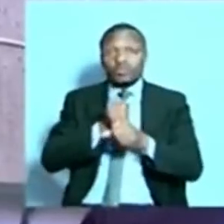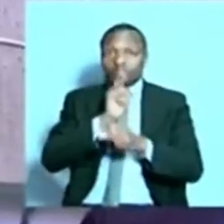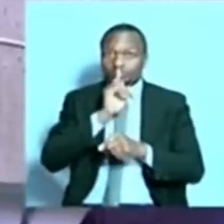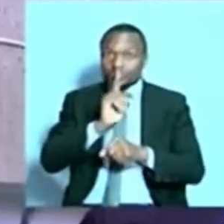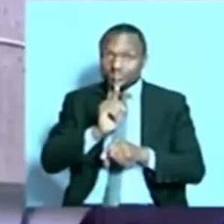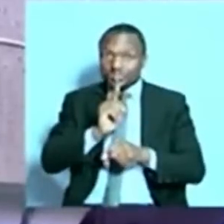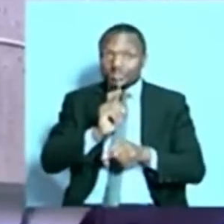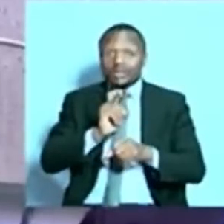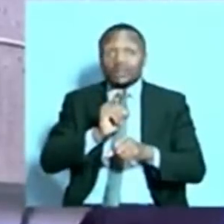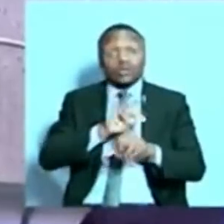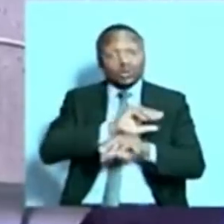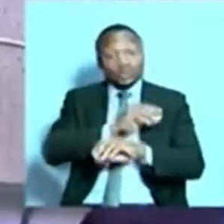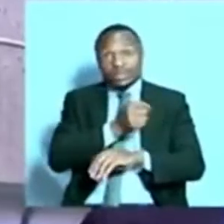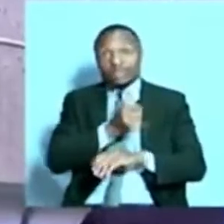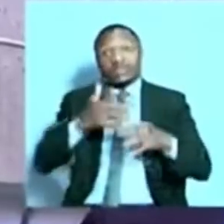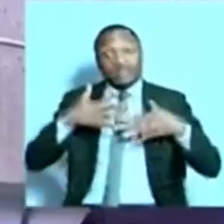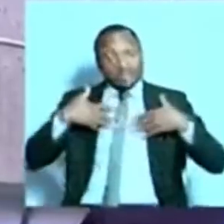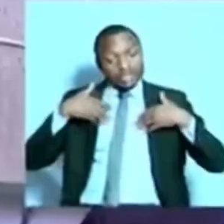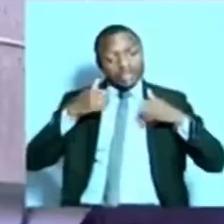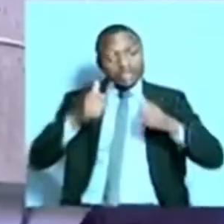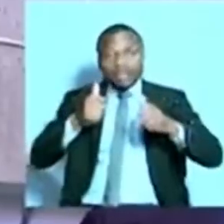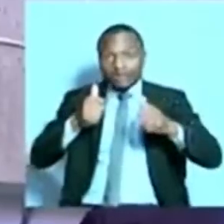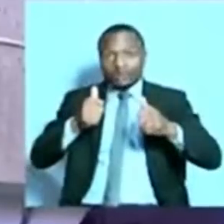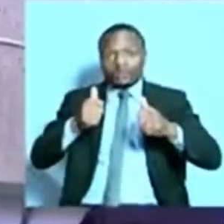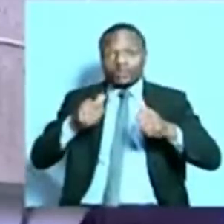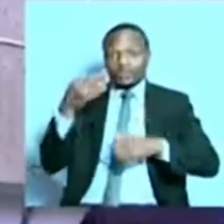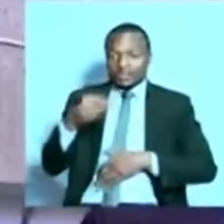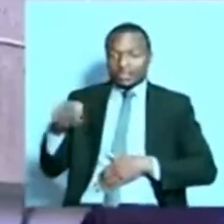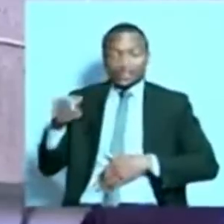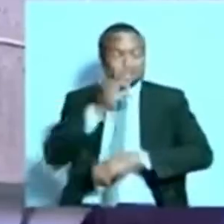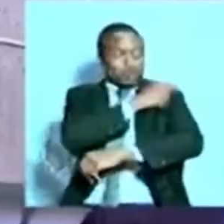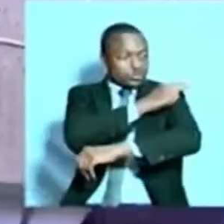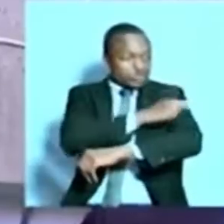ensure that all our health facilities, the hospitals,